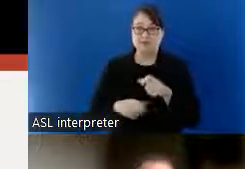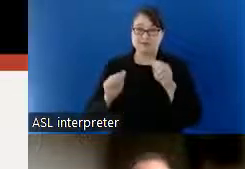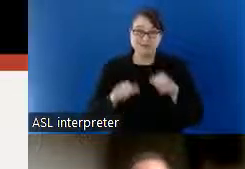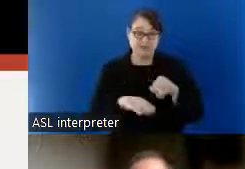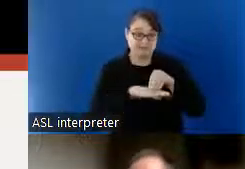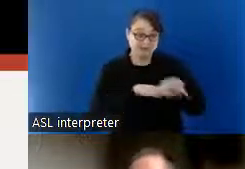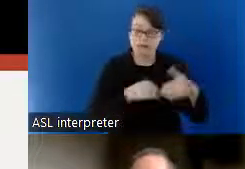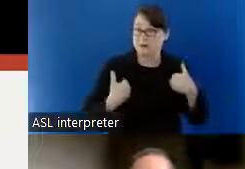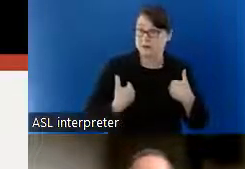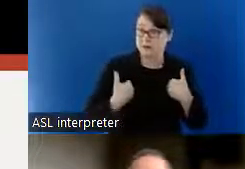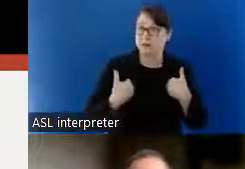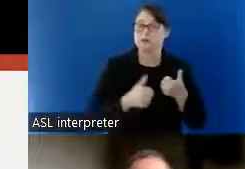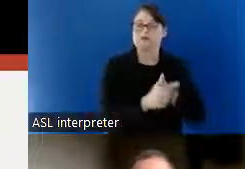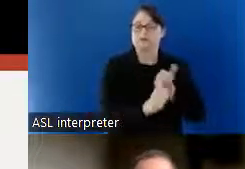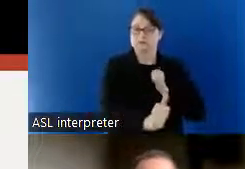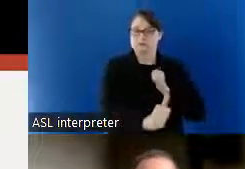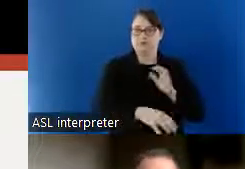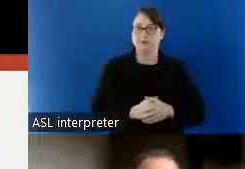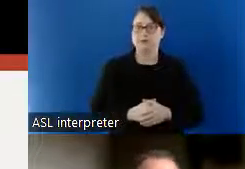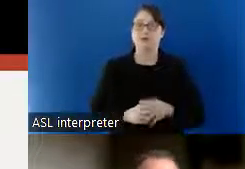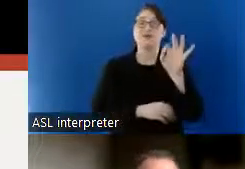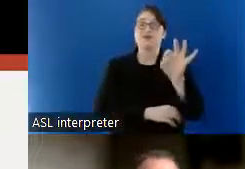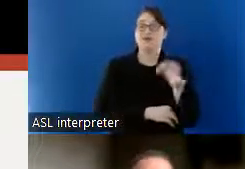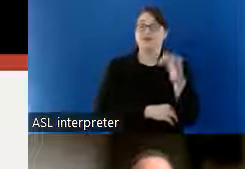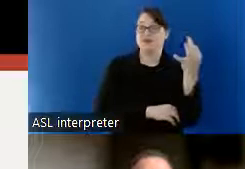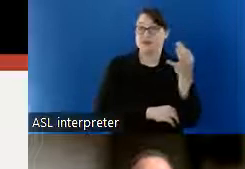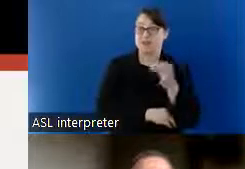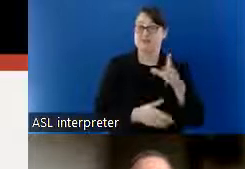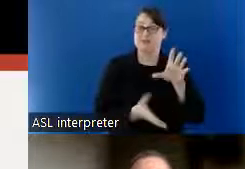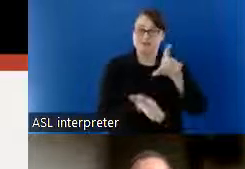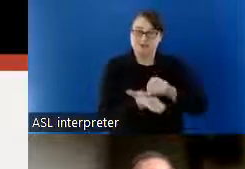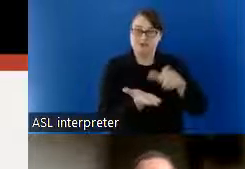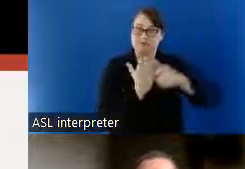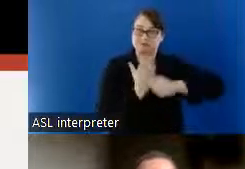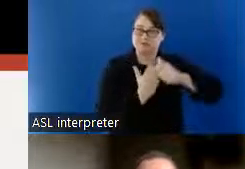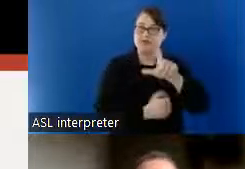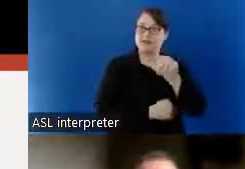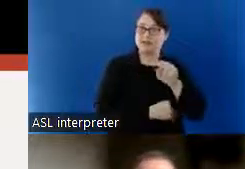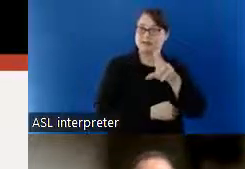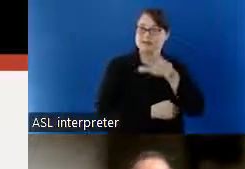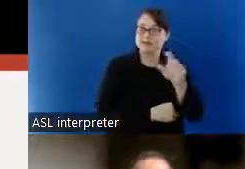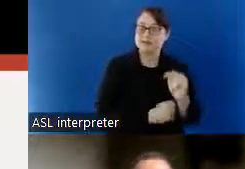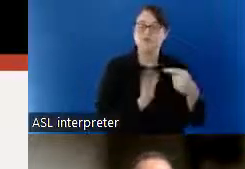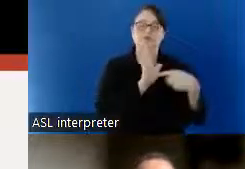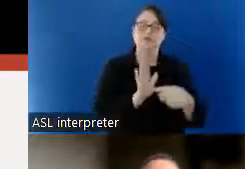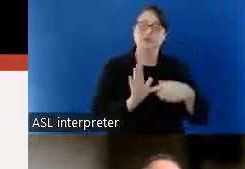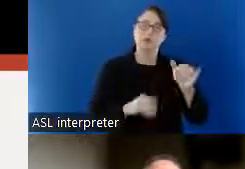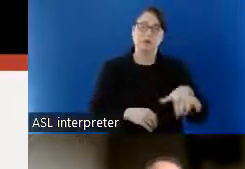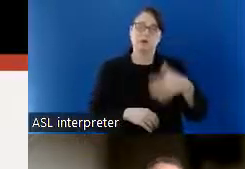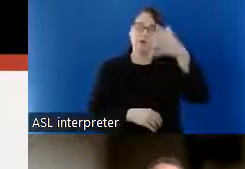There is a documented case out of France that was published in the Lancet not long ago that showed that a man with